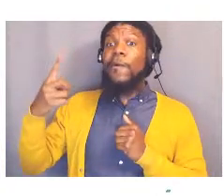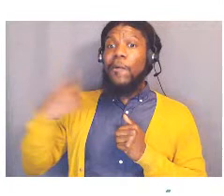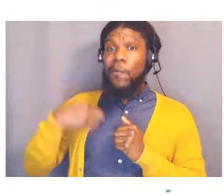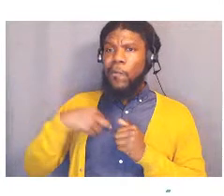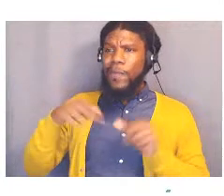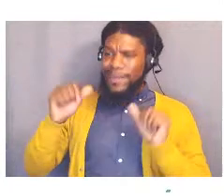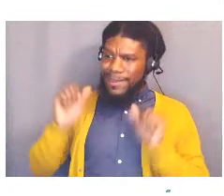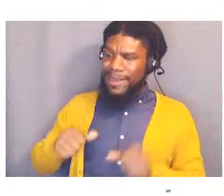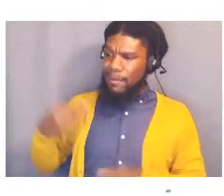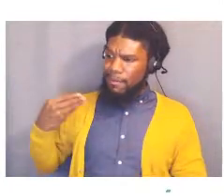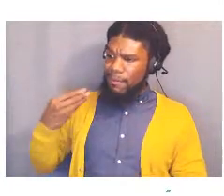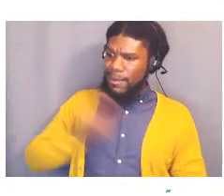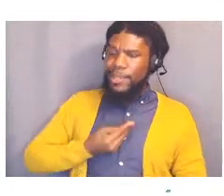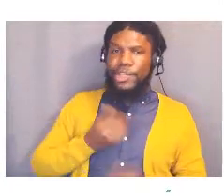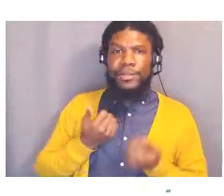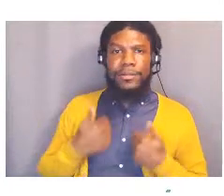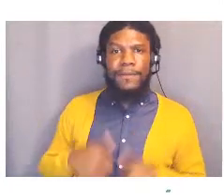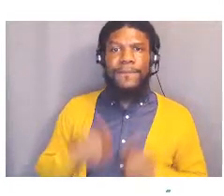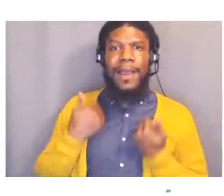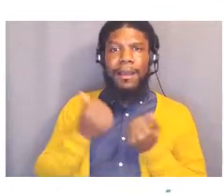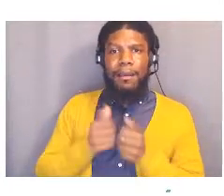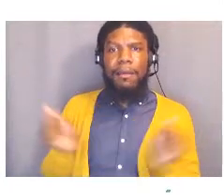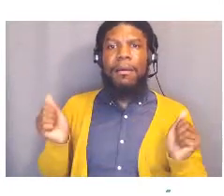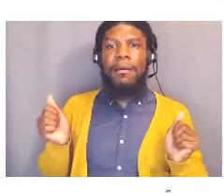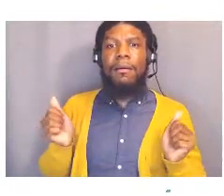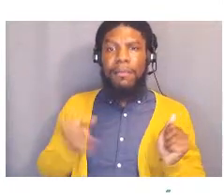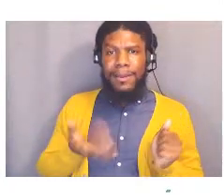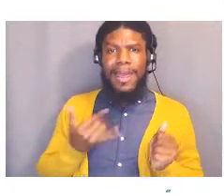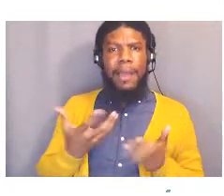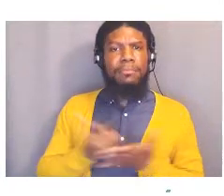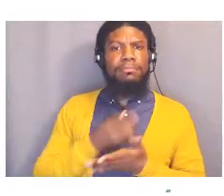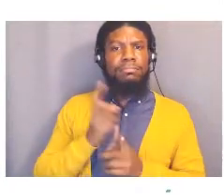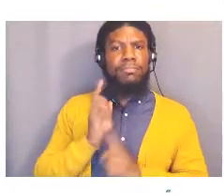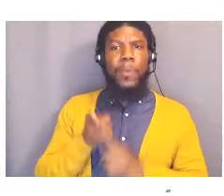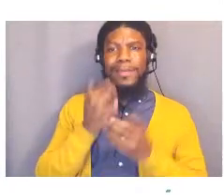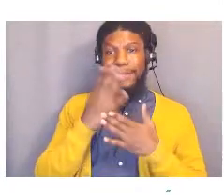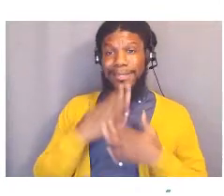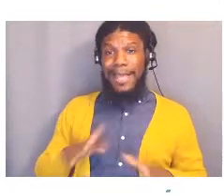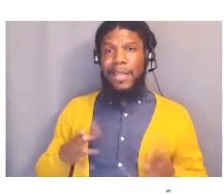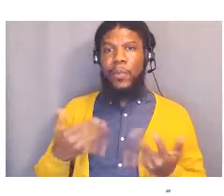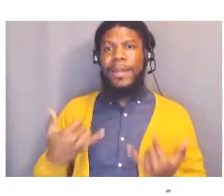so we can survive. Let us have a moment of silence.